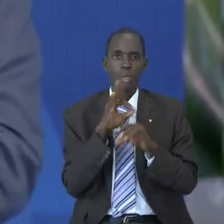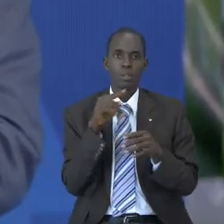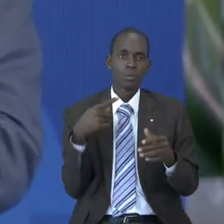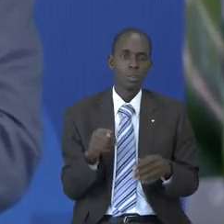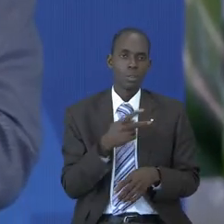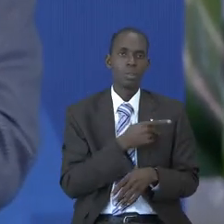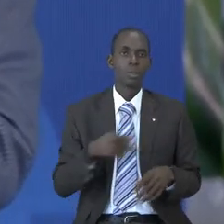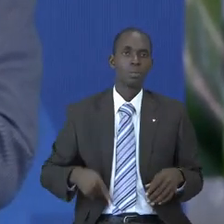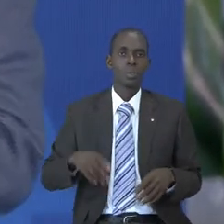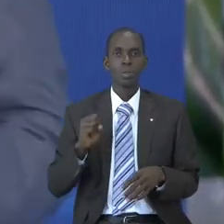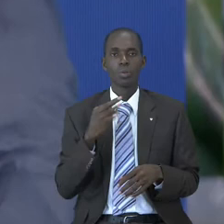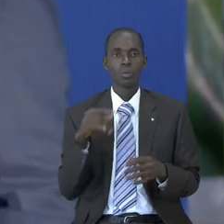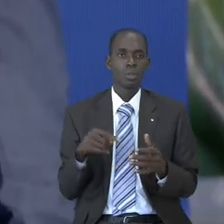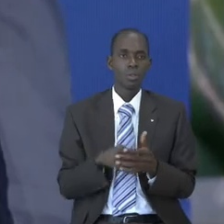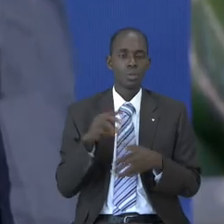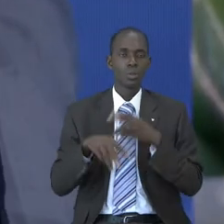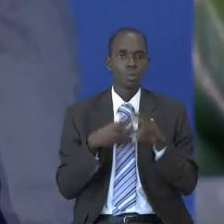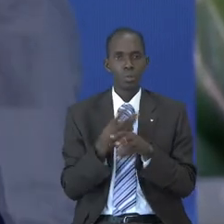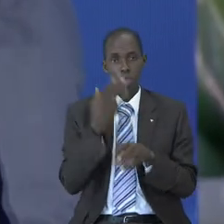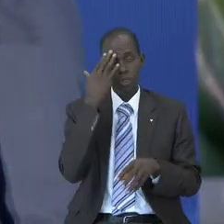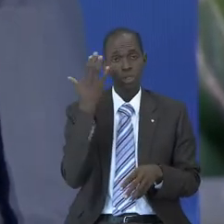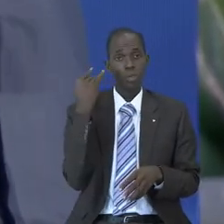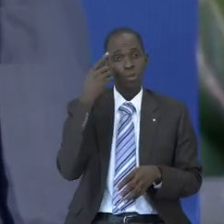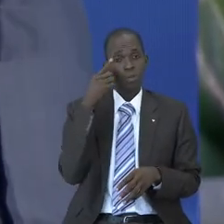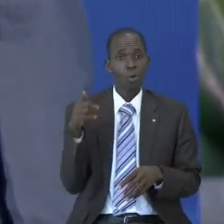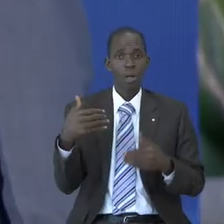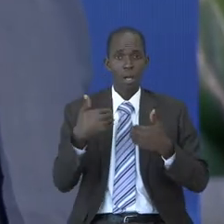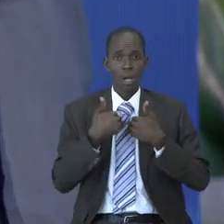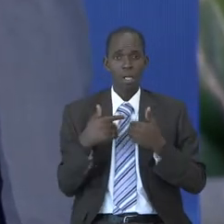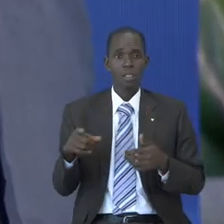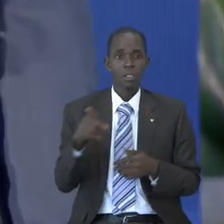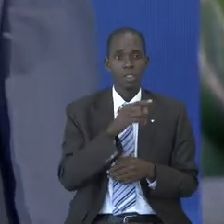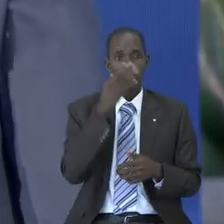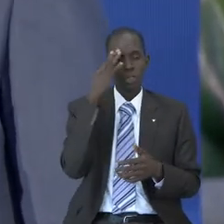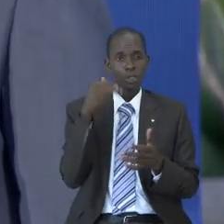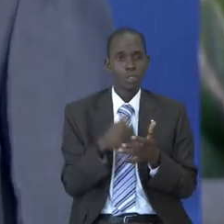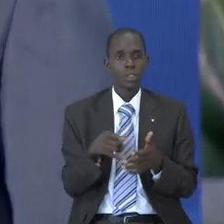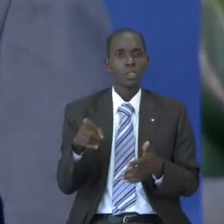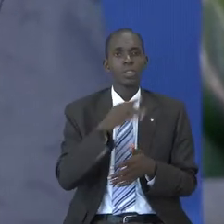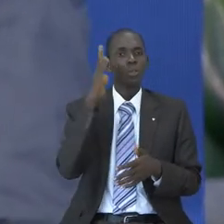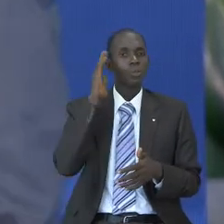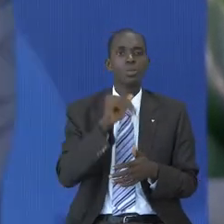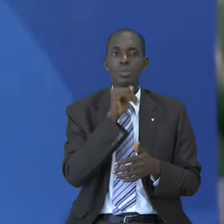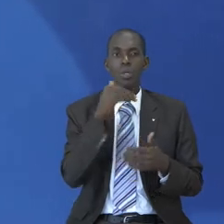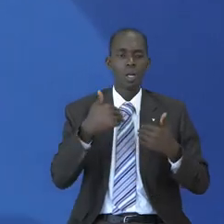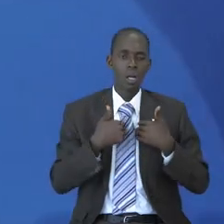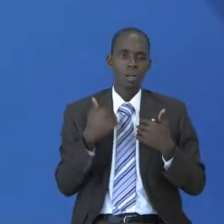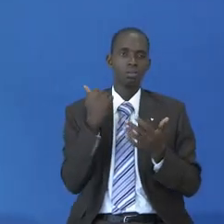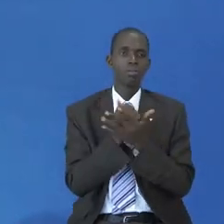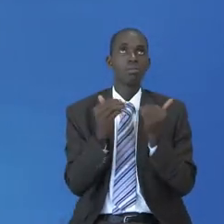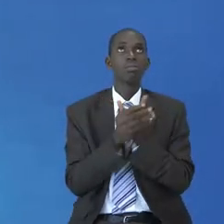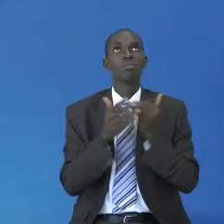princes of this world knew, for at they known it, they will not have crucified